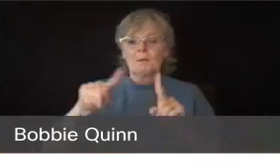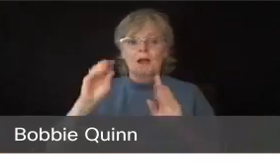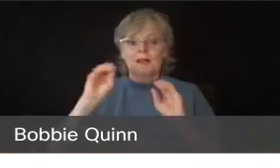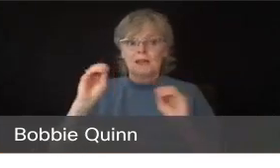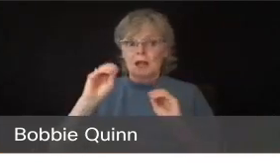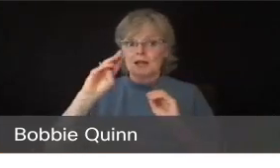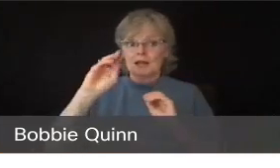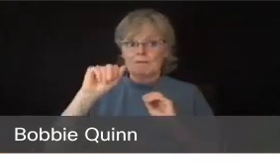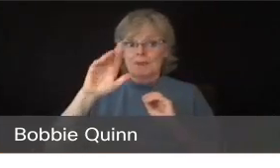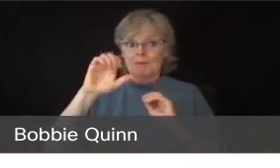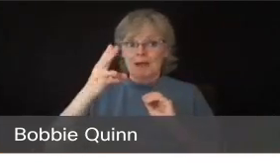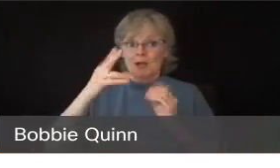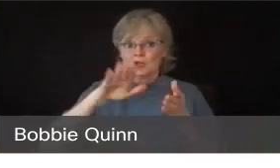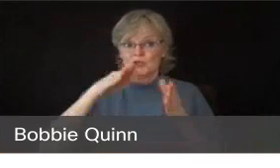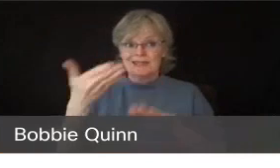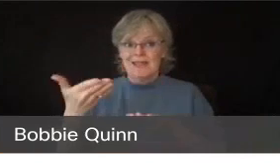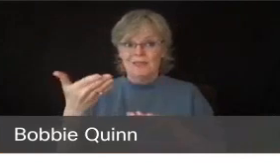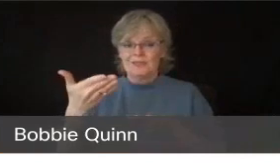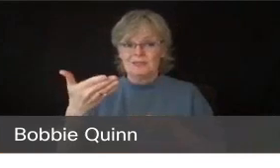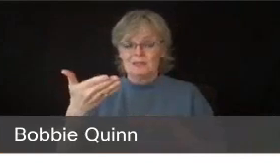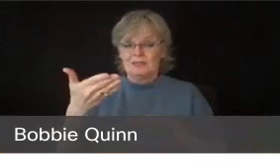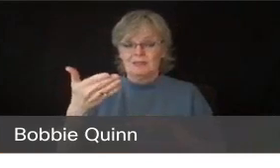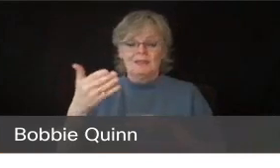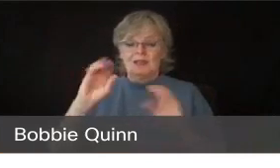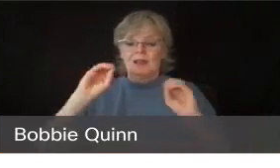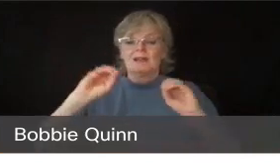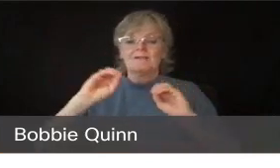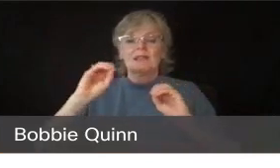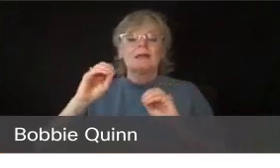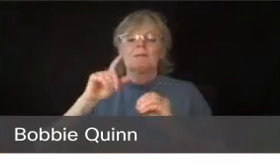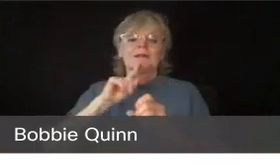yet, have been confirmed as COVID deaths.